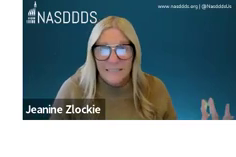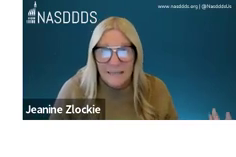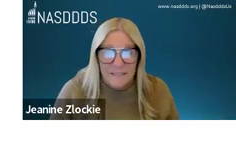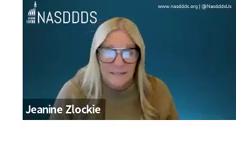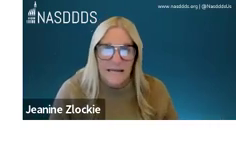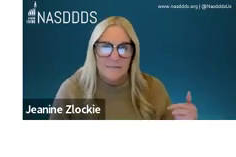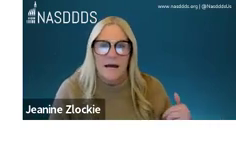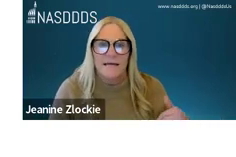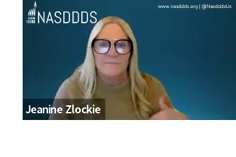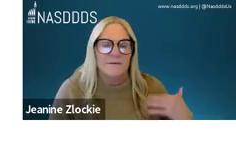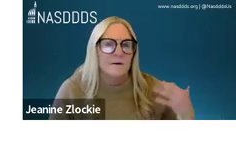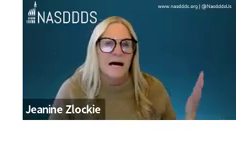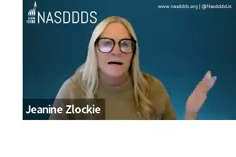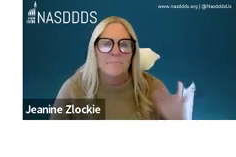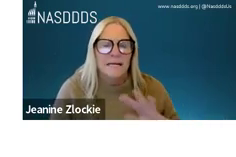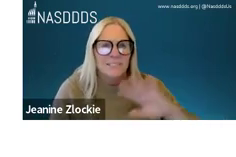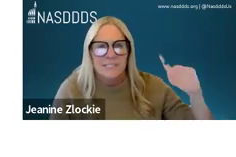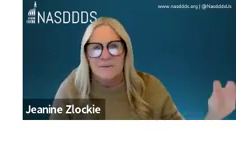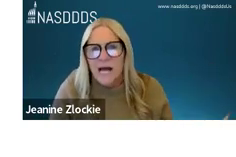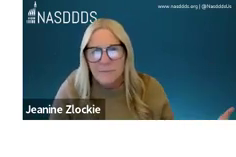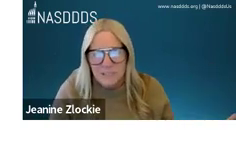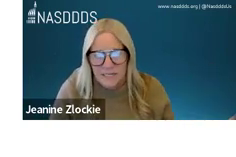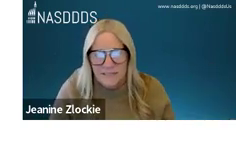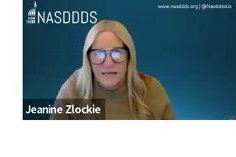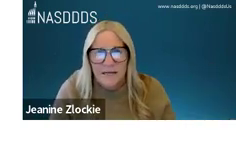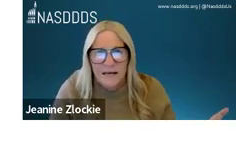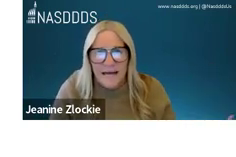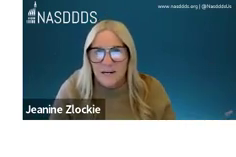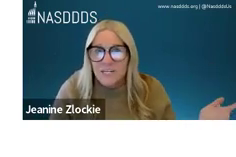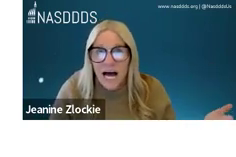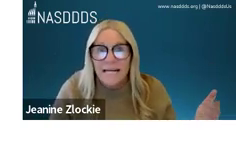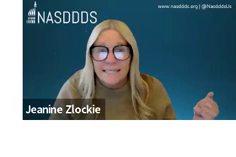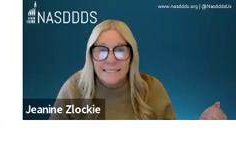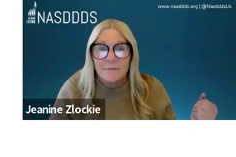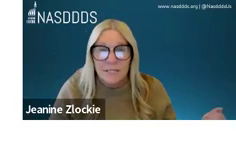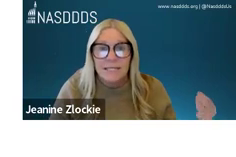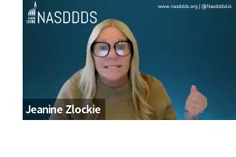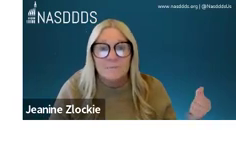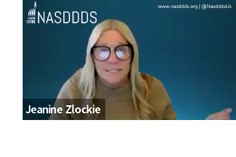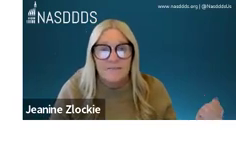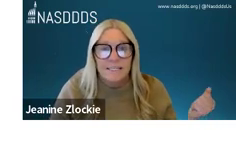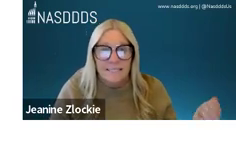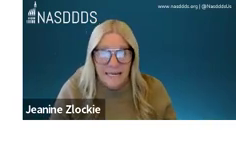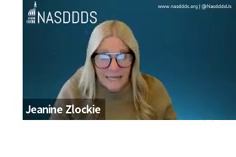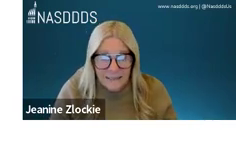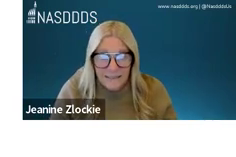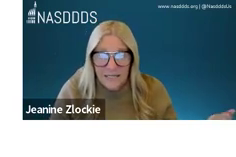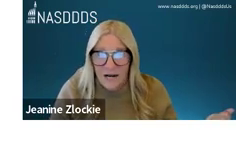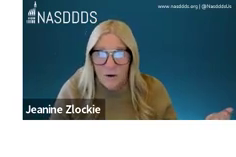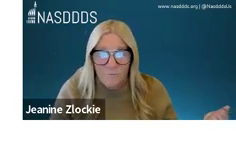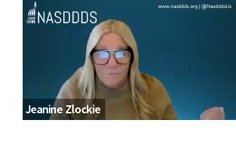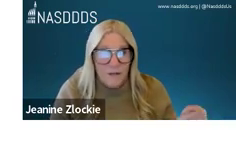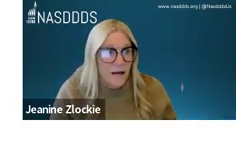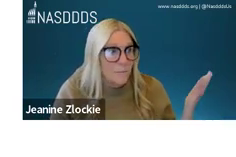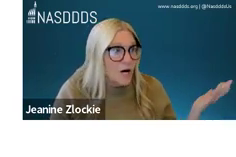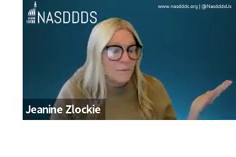Wherever they live is selected by them from among a bunch of different options that are non-disability specific settings, you